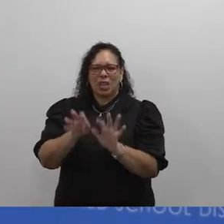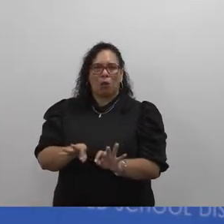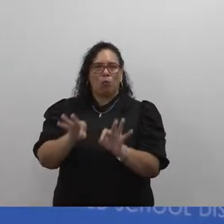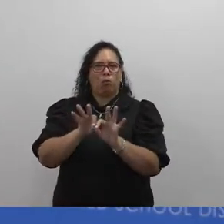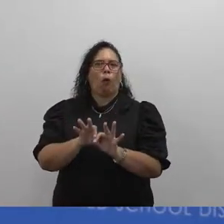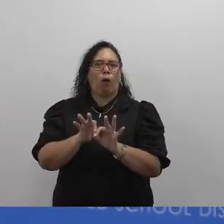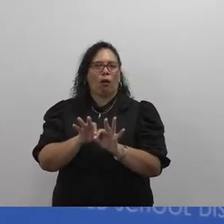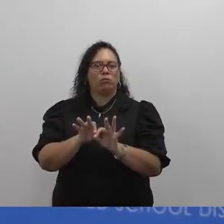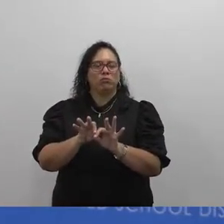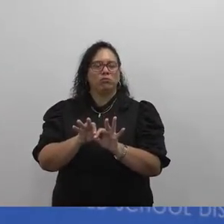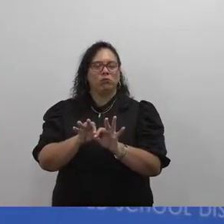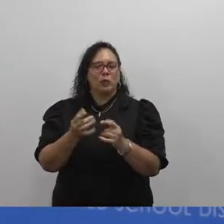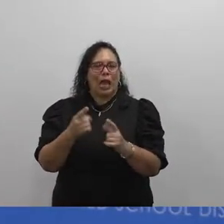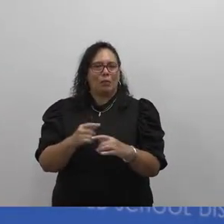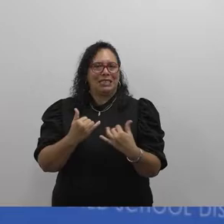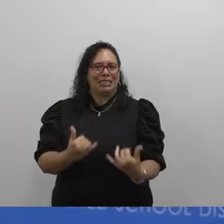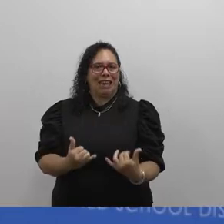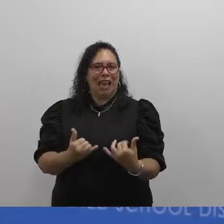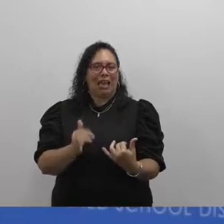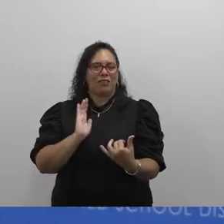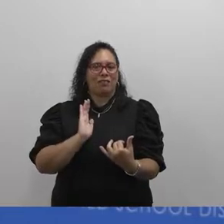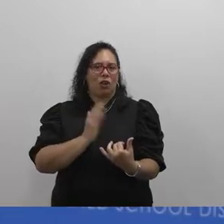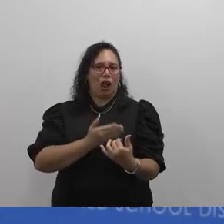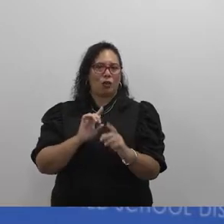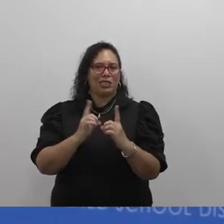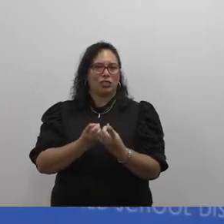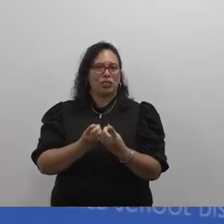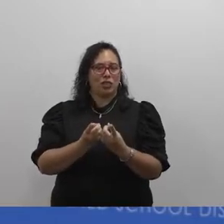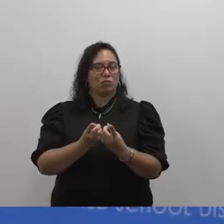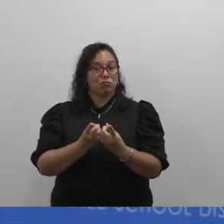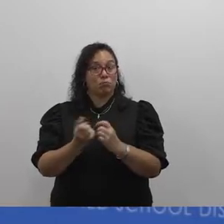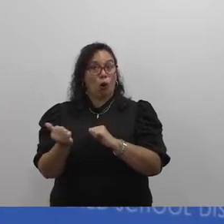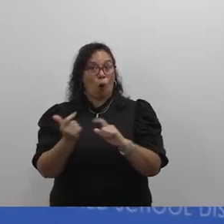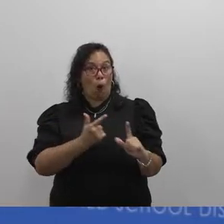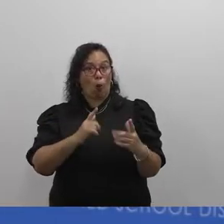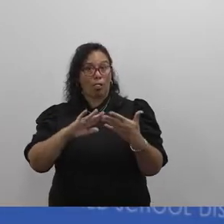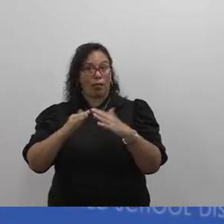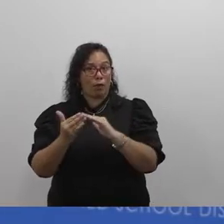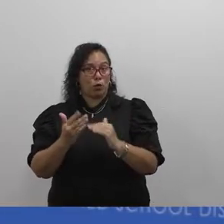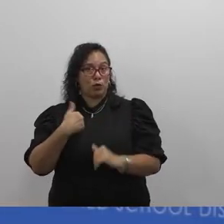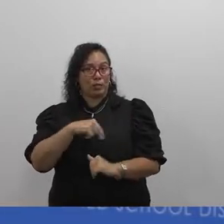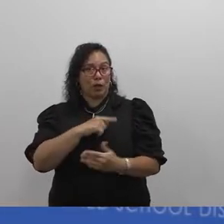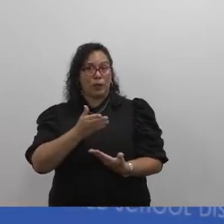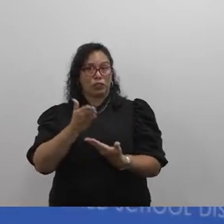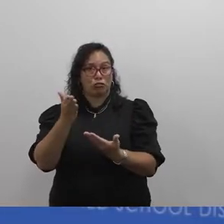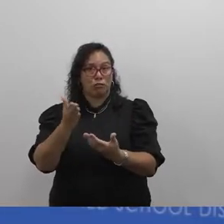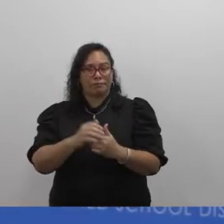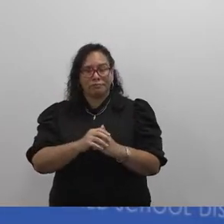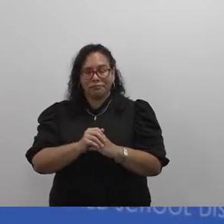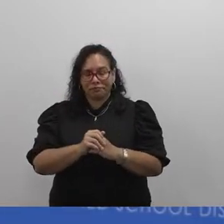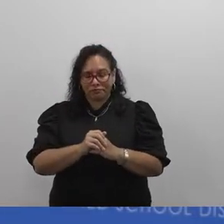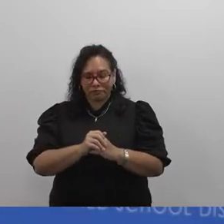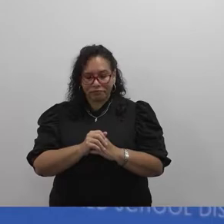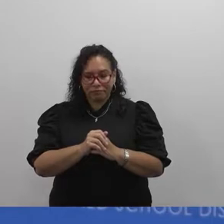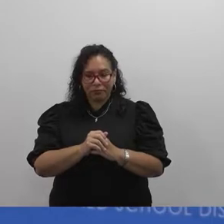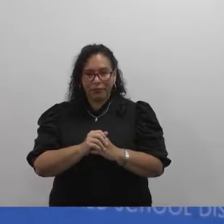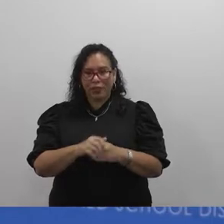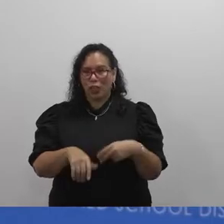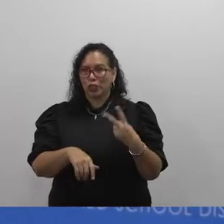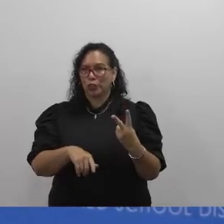today, not just for our school district, but for all the communities that we serve. We have two